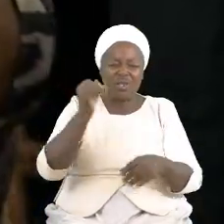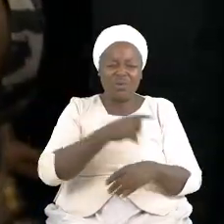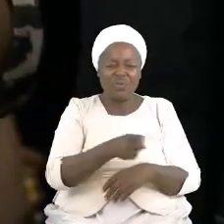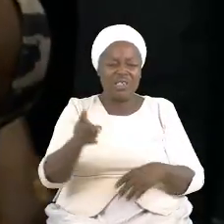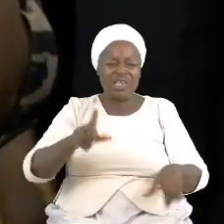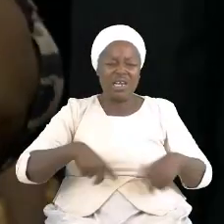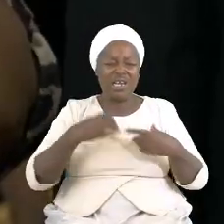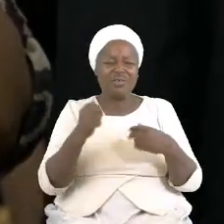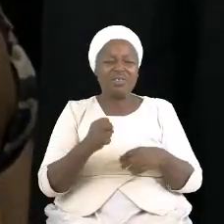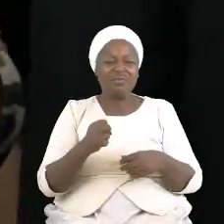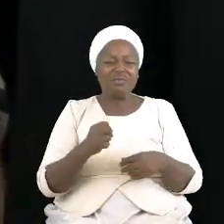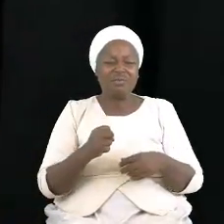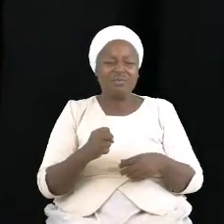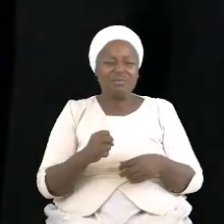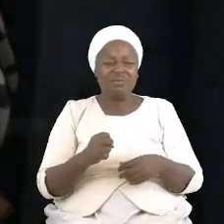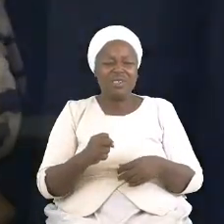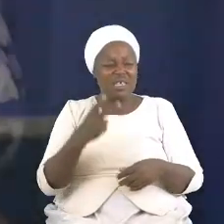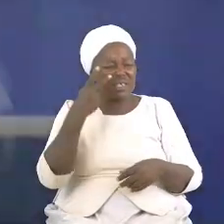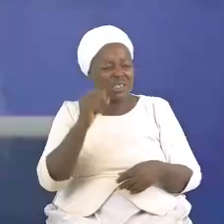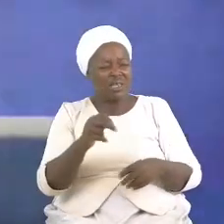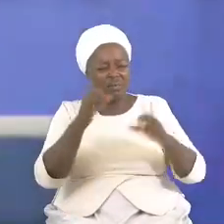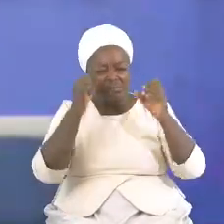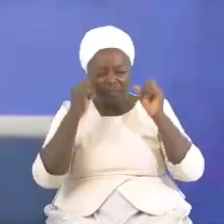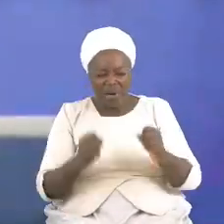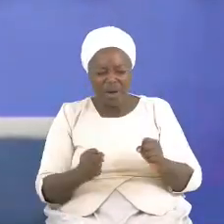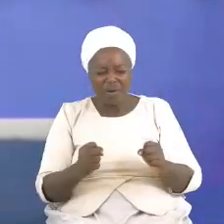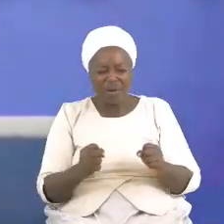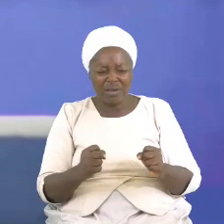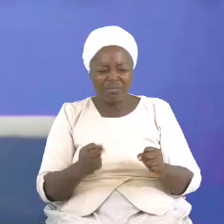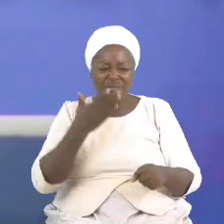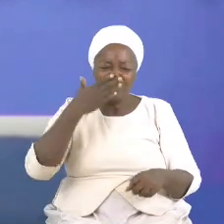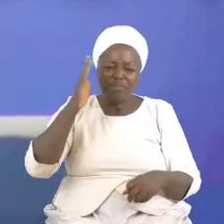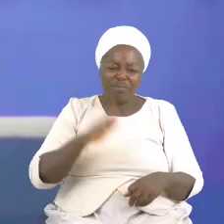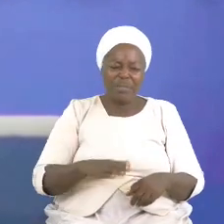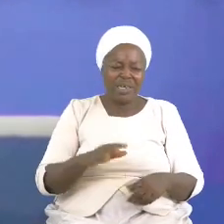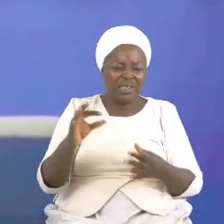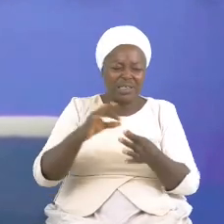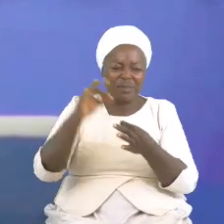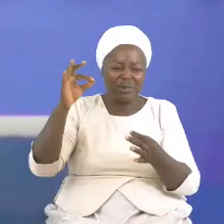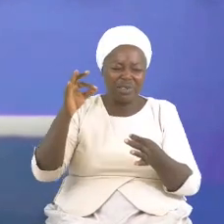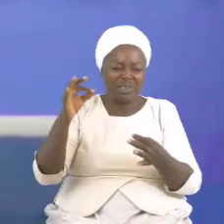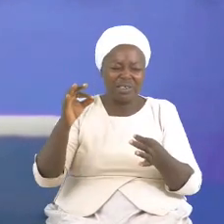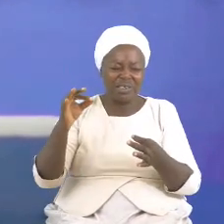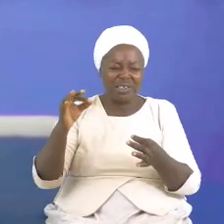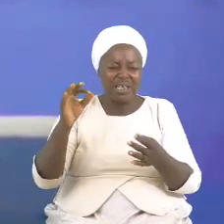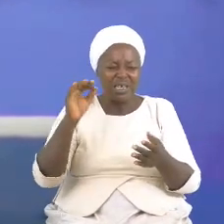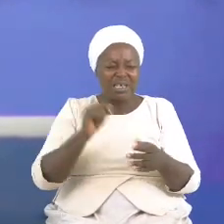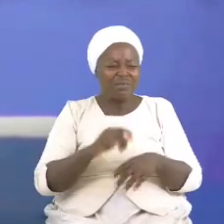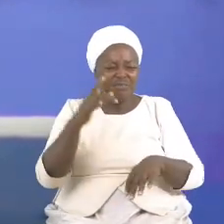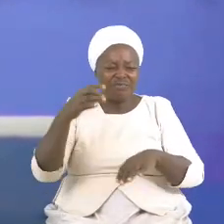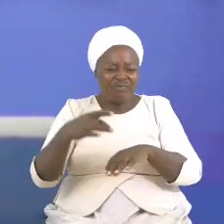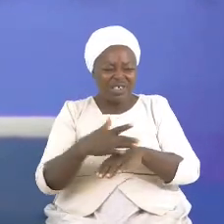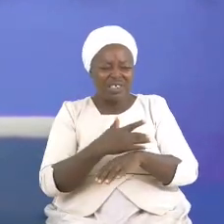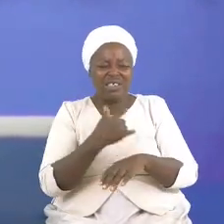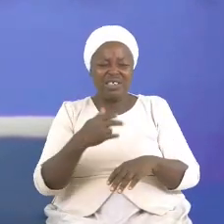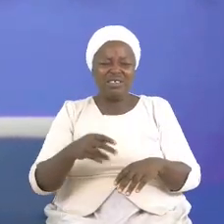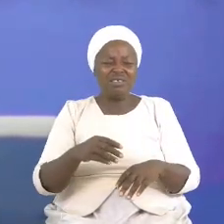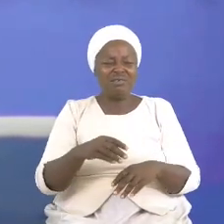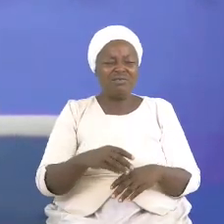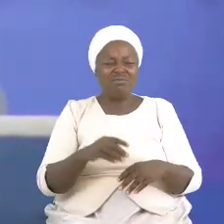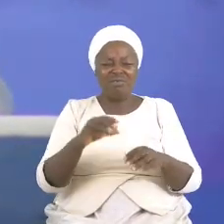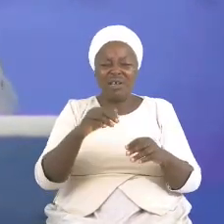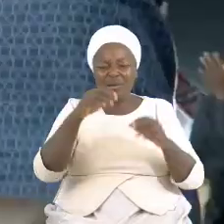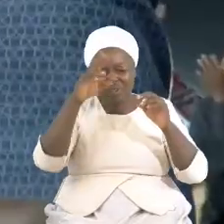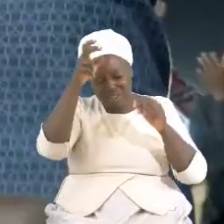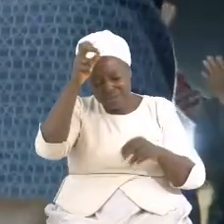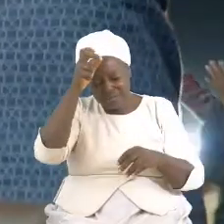Those evil powers, evil spirits, afflicting demons, I command you, come out